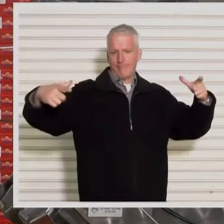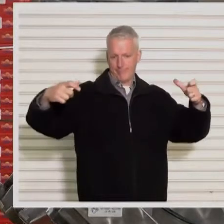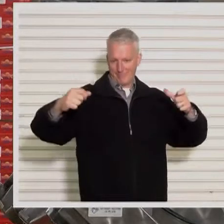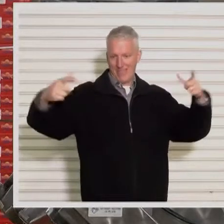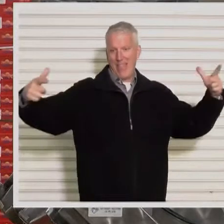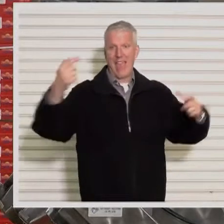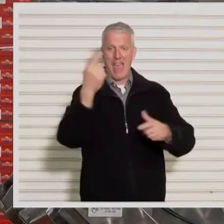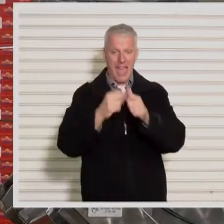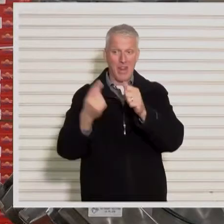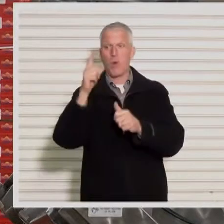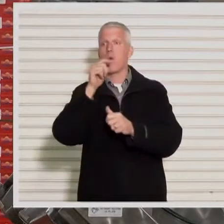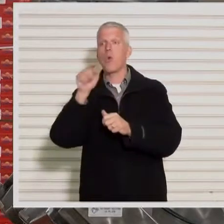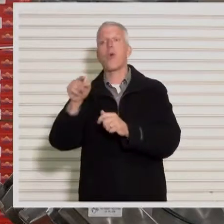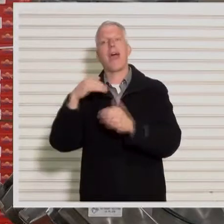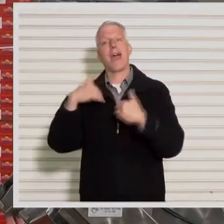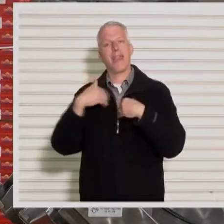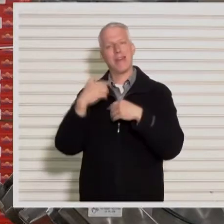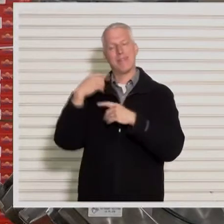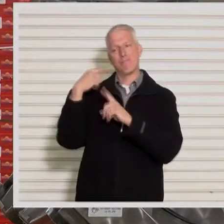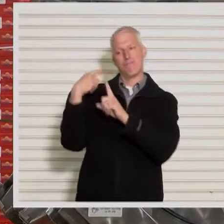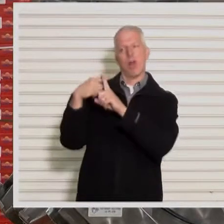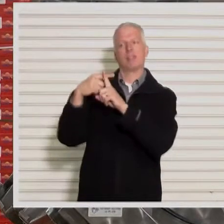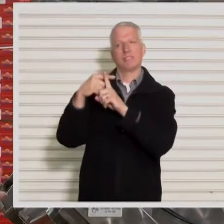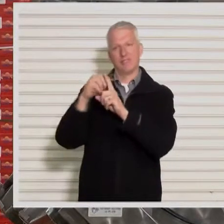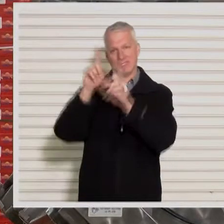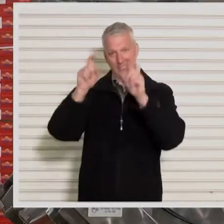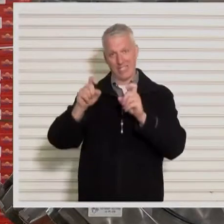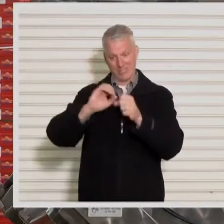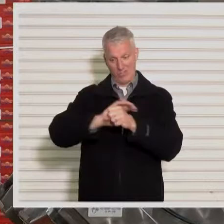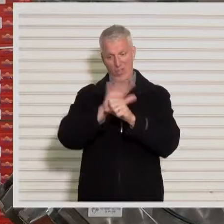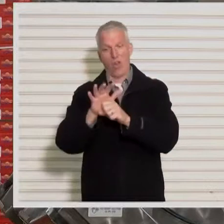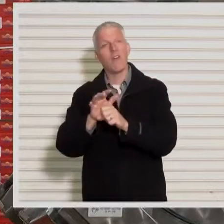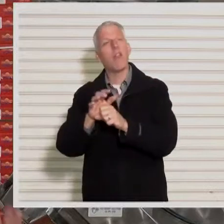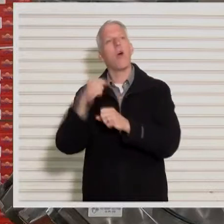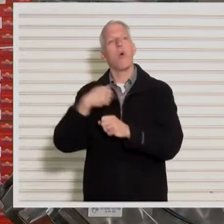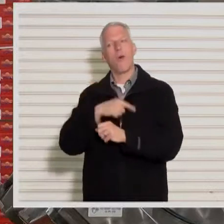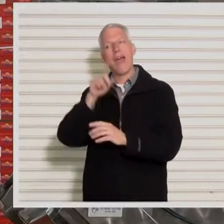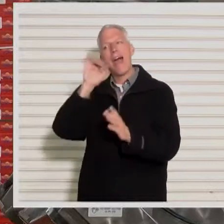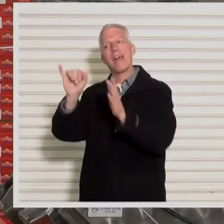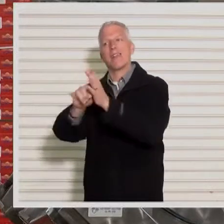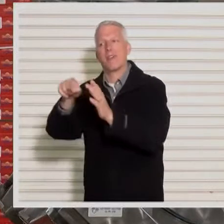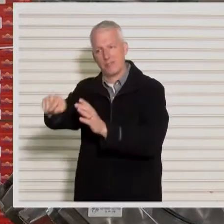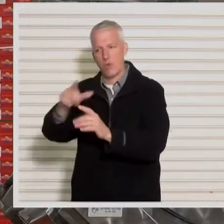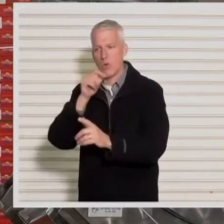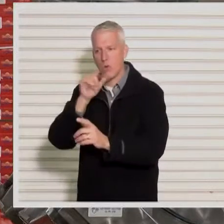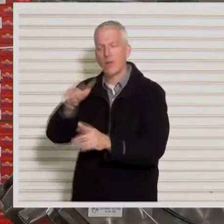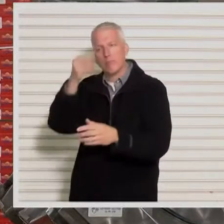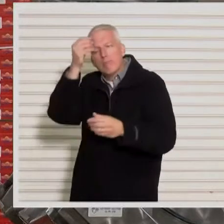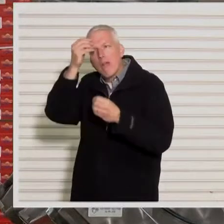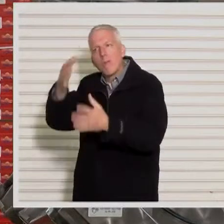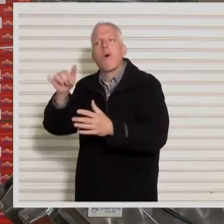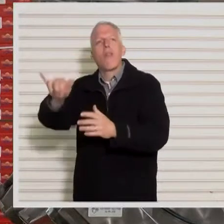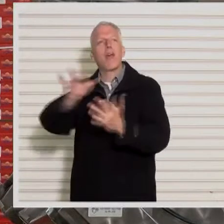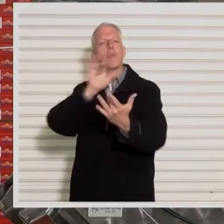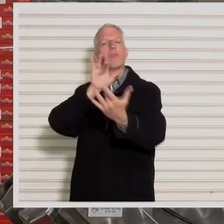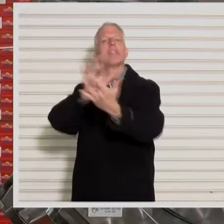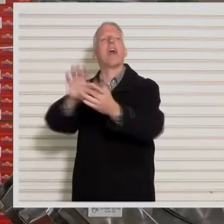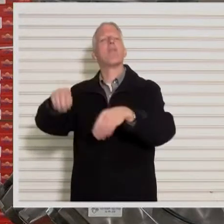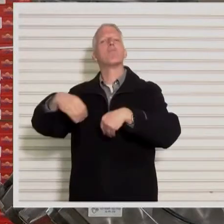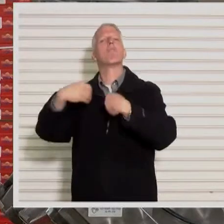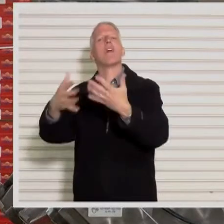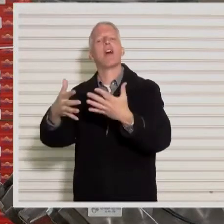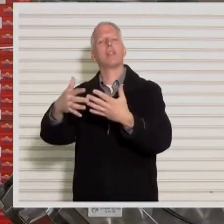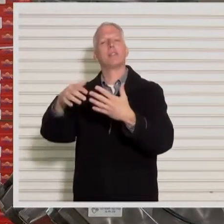tested positive, the public health department let our partners at Visión y Compromiso and El Sol know. They reached out and provided the